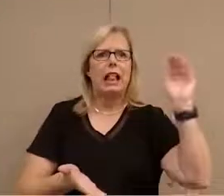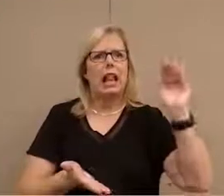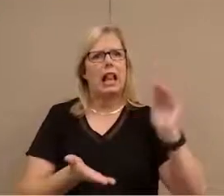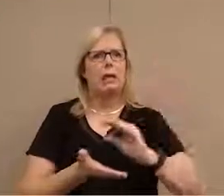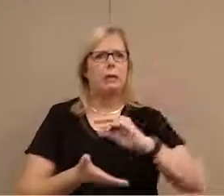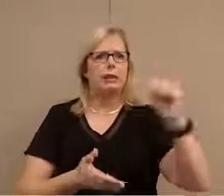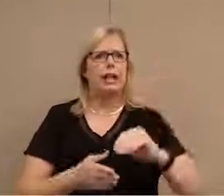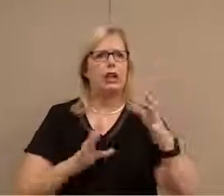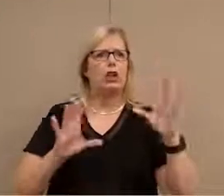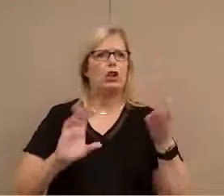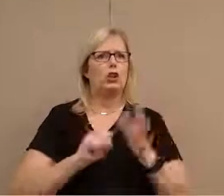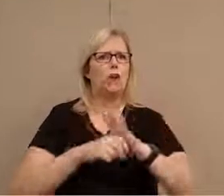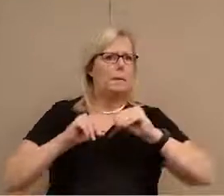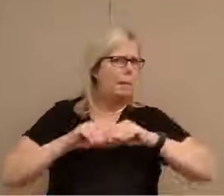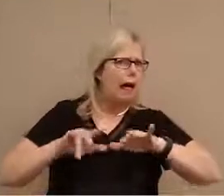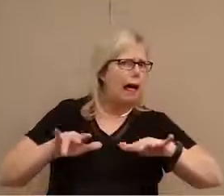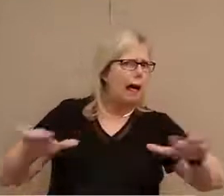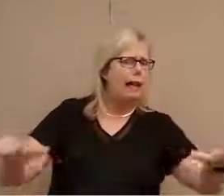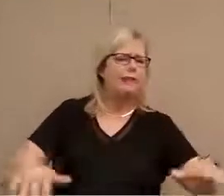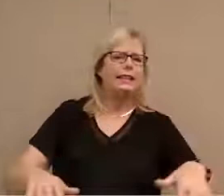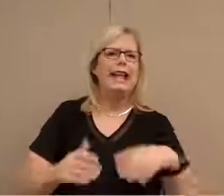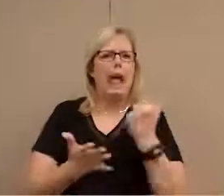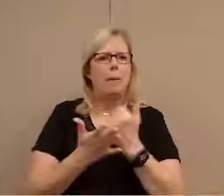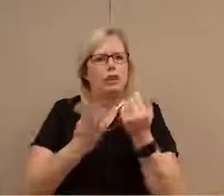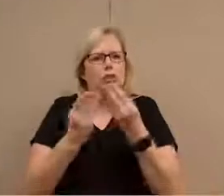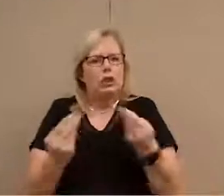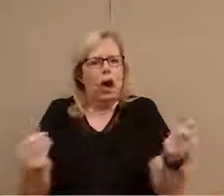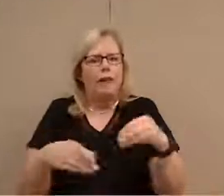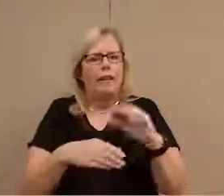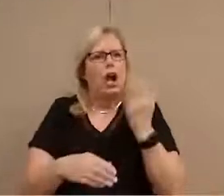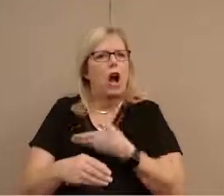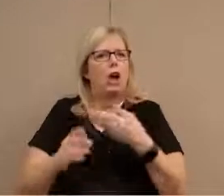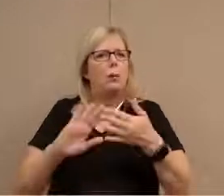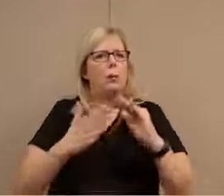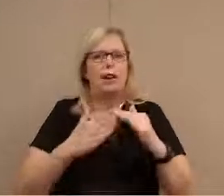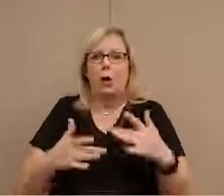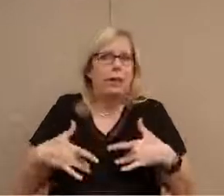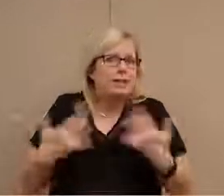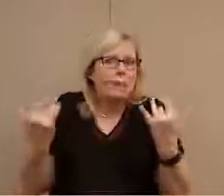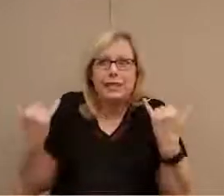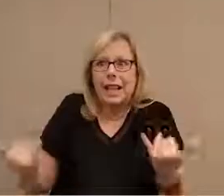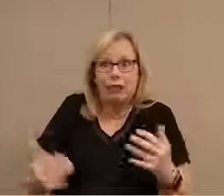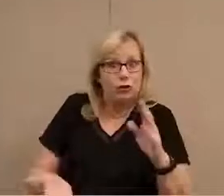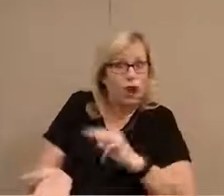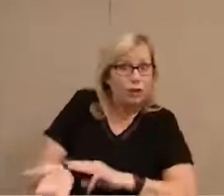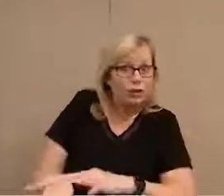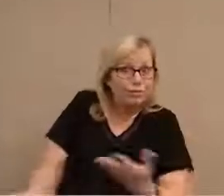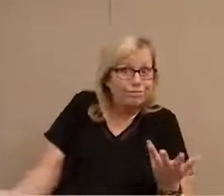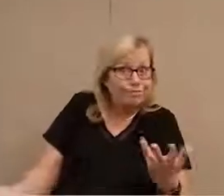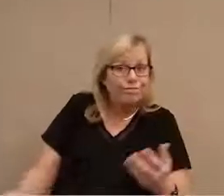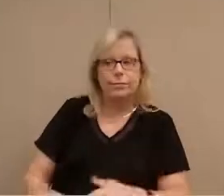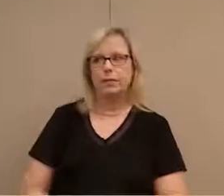rate of COVID and get this solved in our community. Where are we at right now, Doctor?